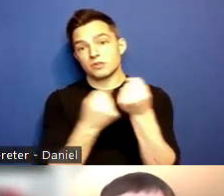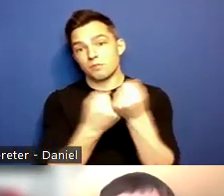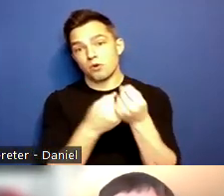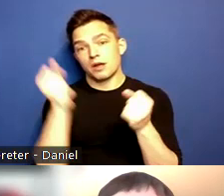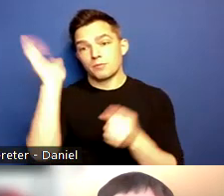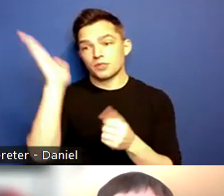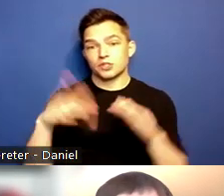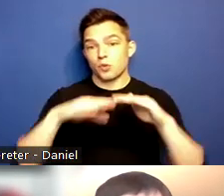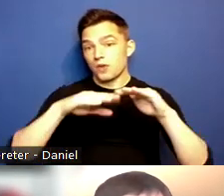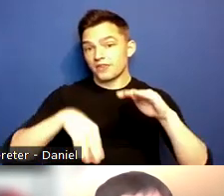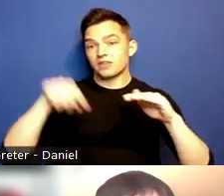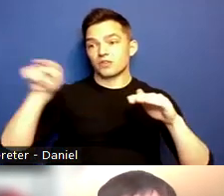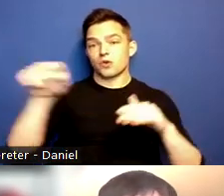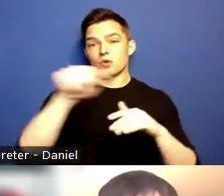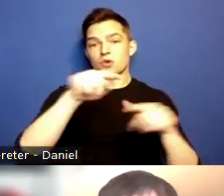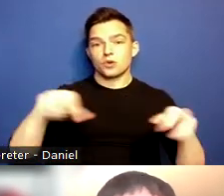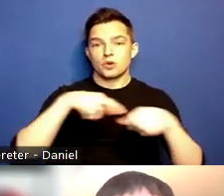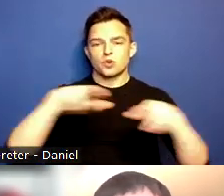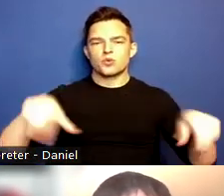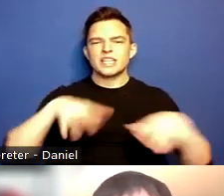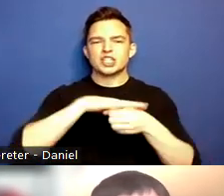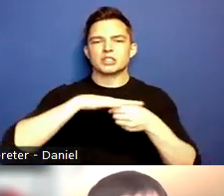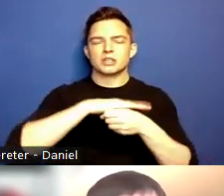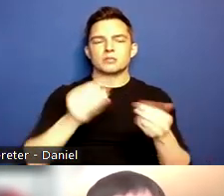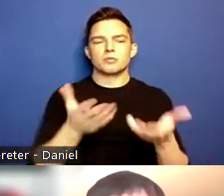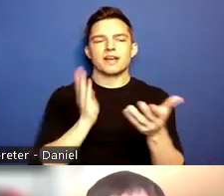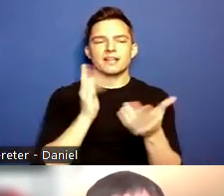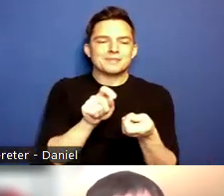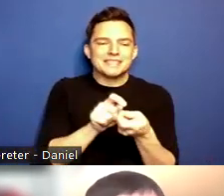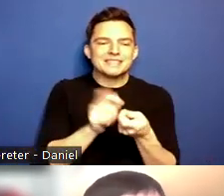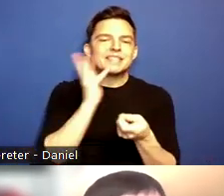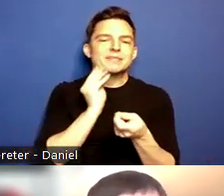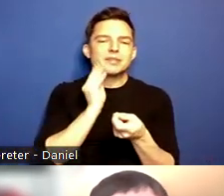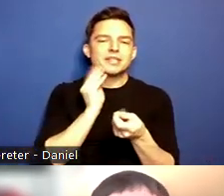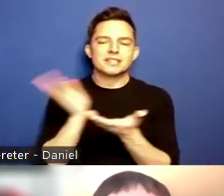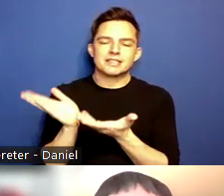those regions to bring artistic experiences to their communities.